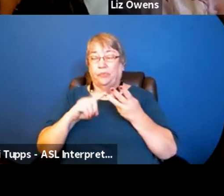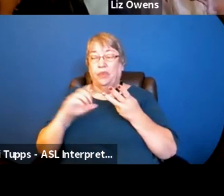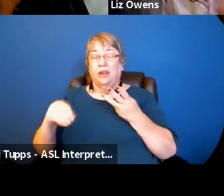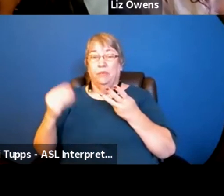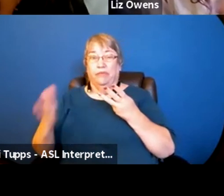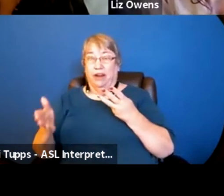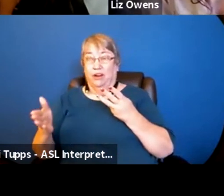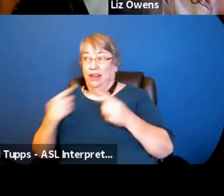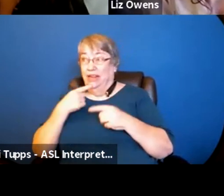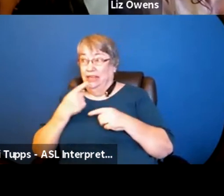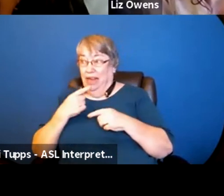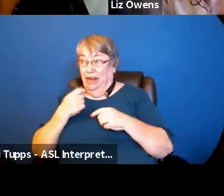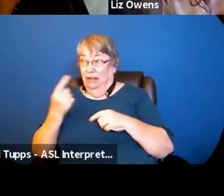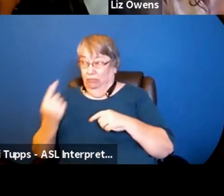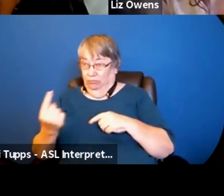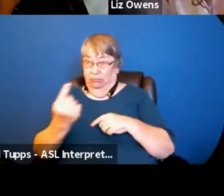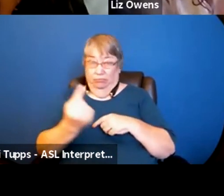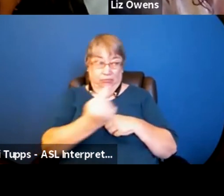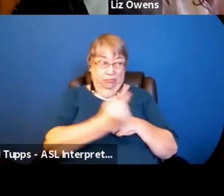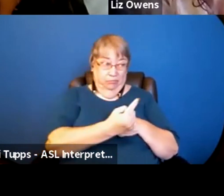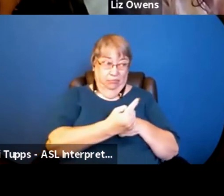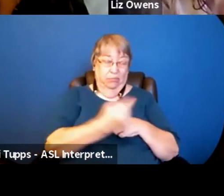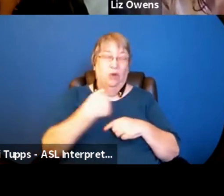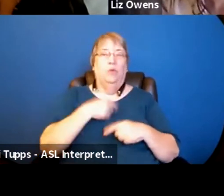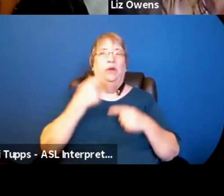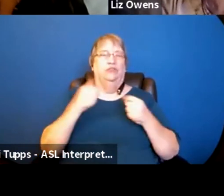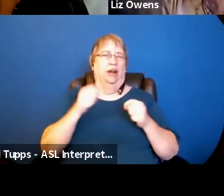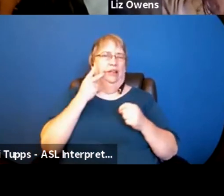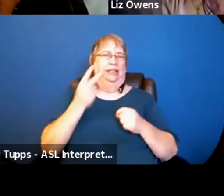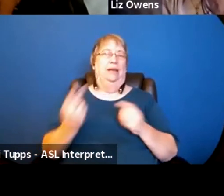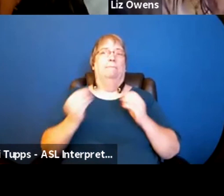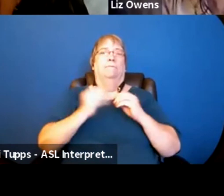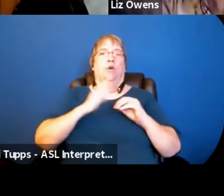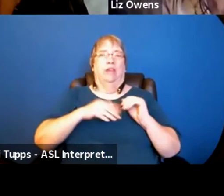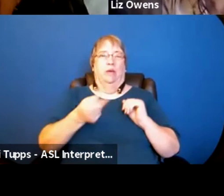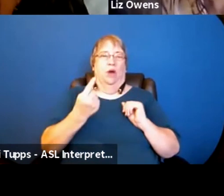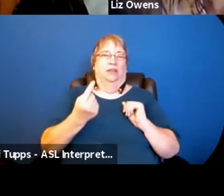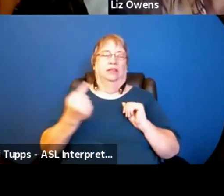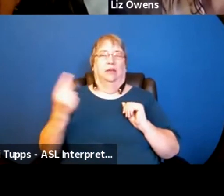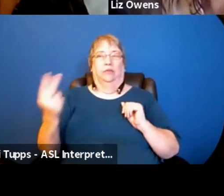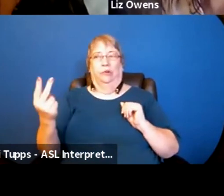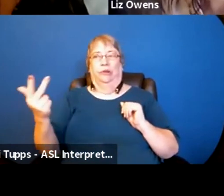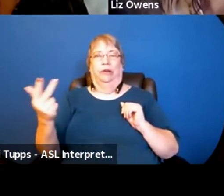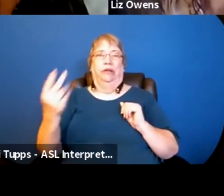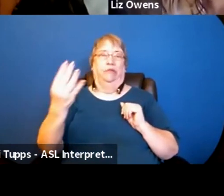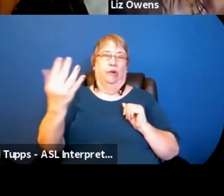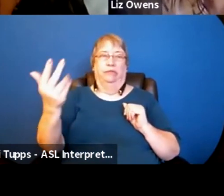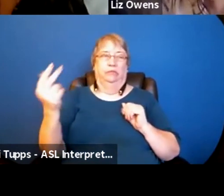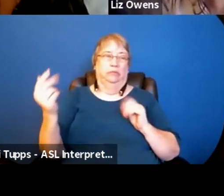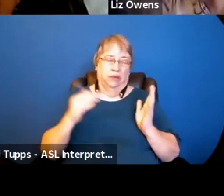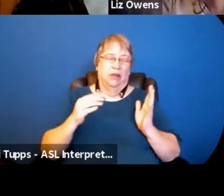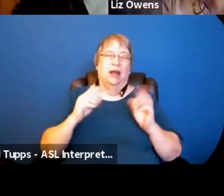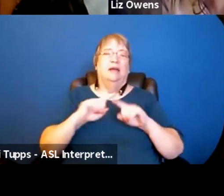it more than one time. So we really tried not to bring themes forward that didn't fit a consistency level that we felt